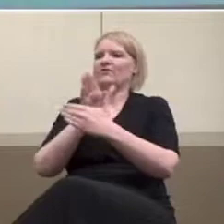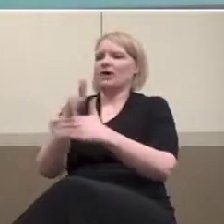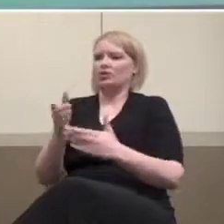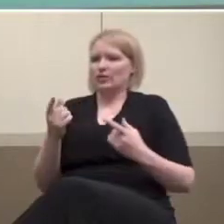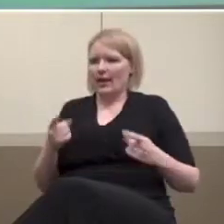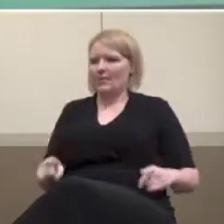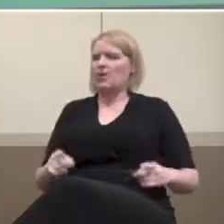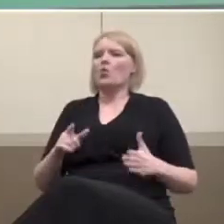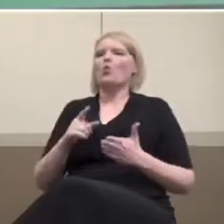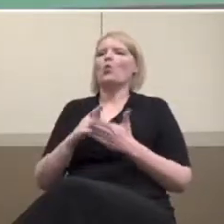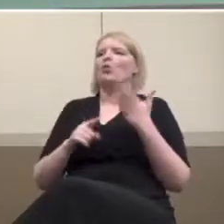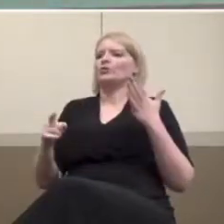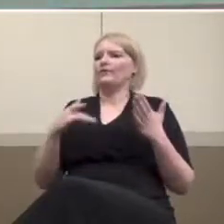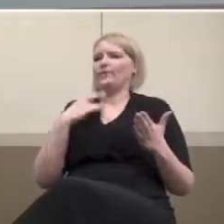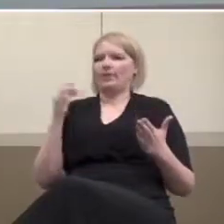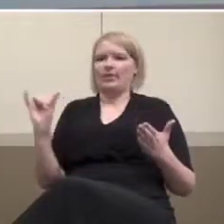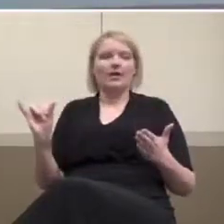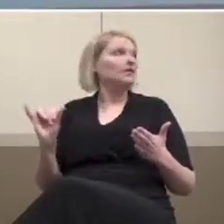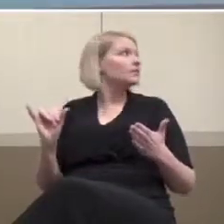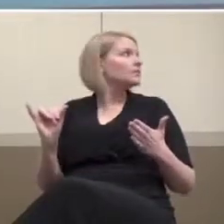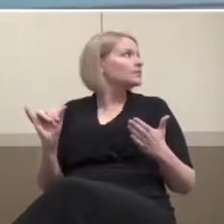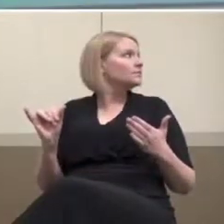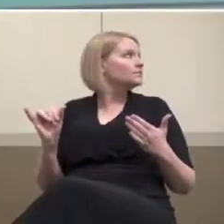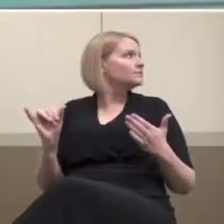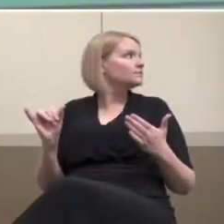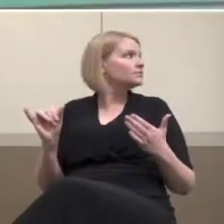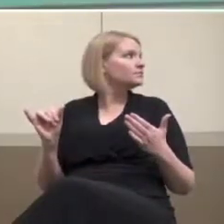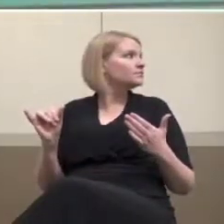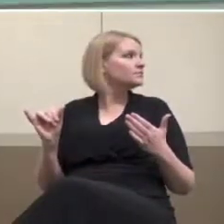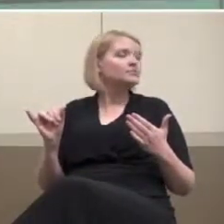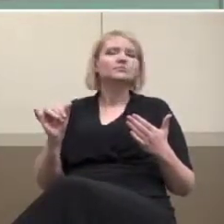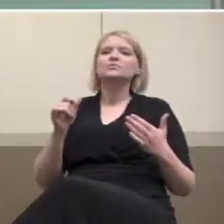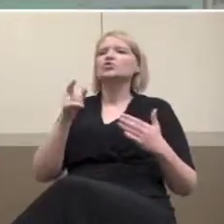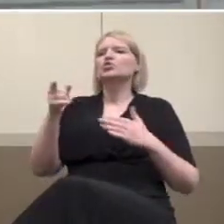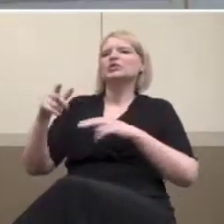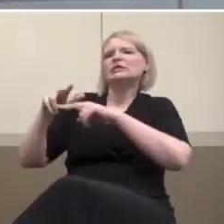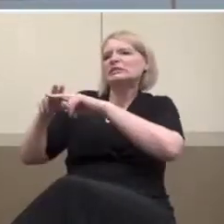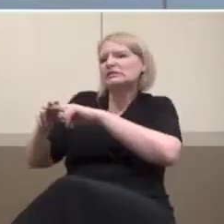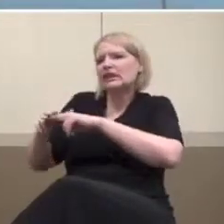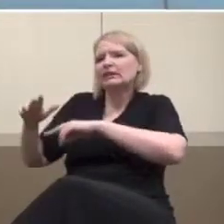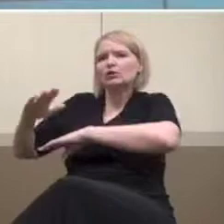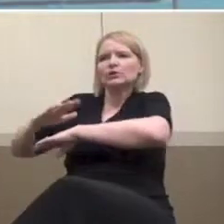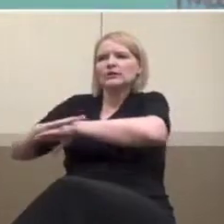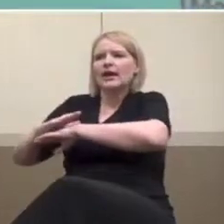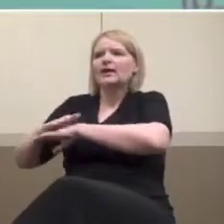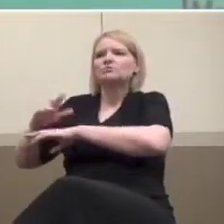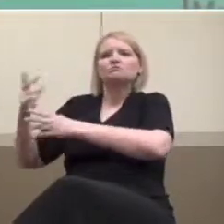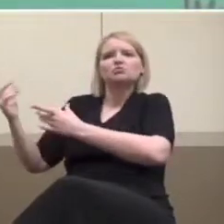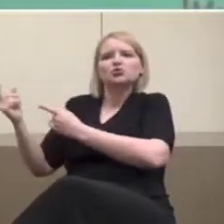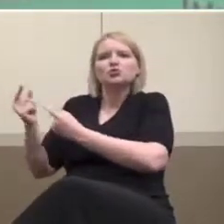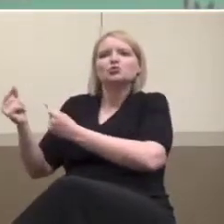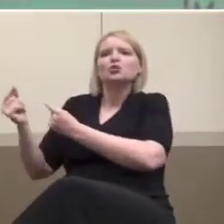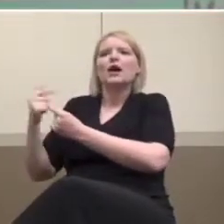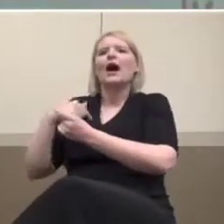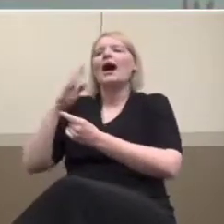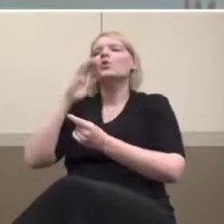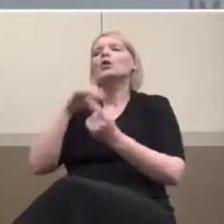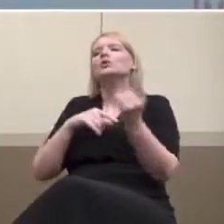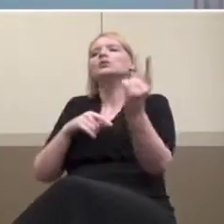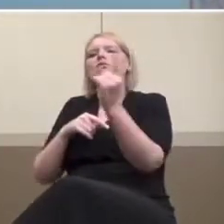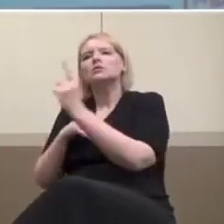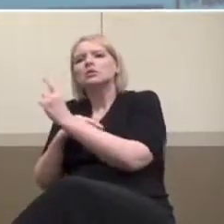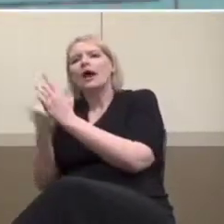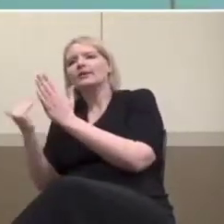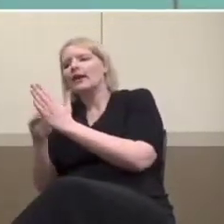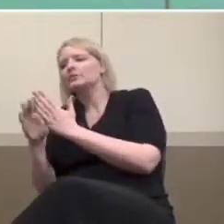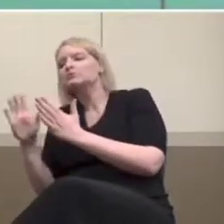like, and then while the time that she was kind of sitting at this table doing whatever she wanted to do, I would check in with her a couple